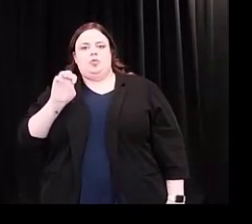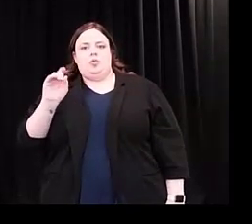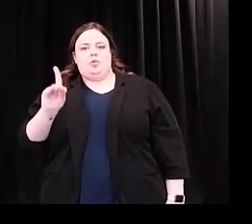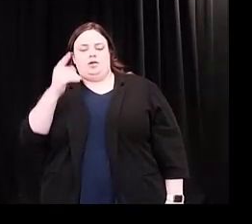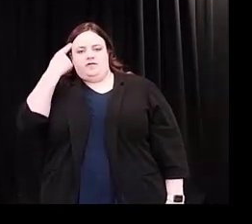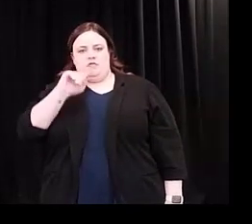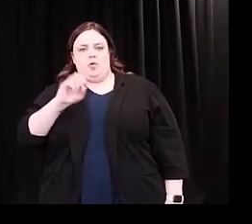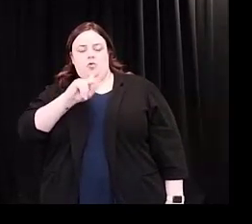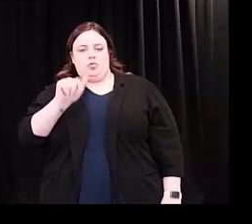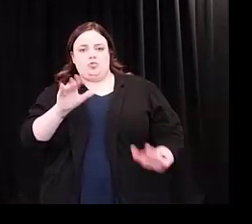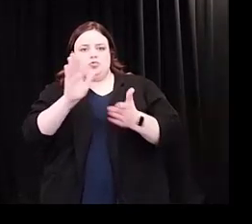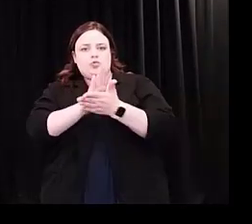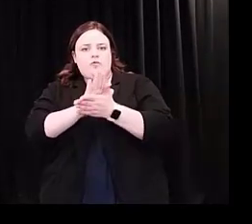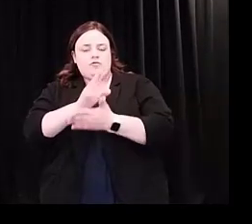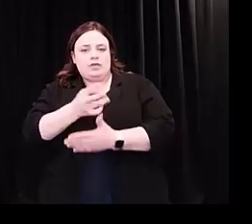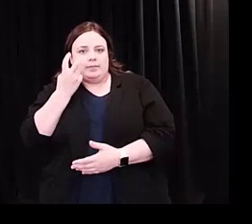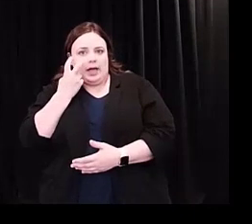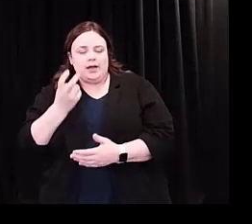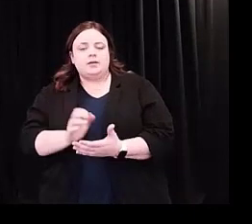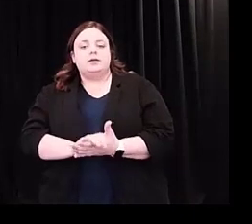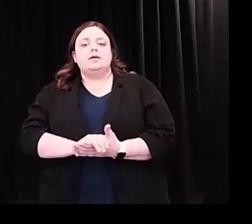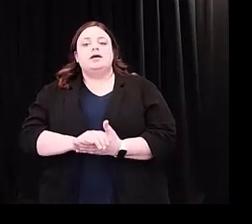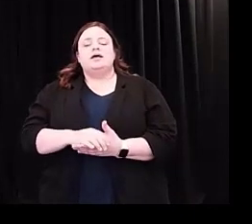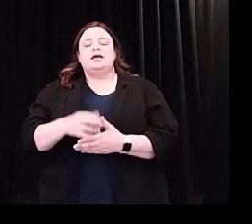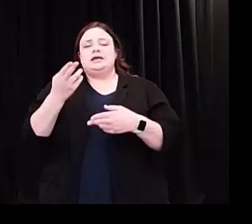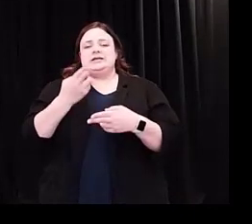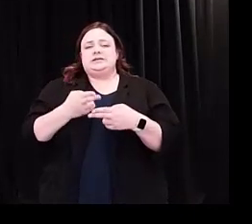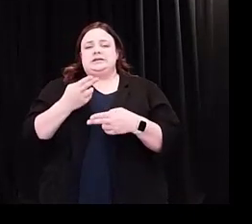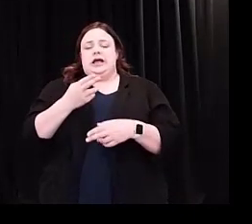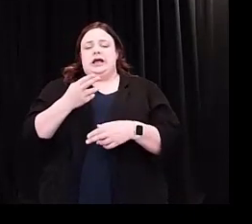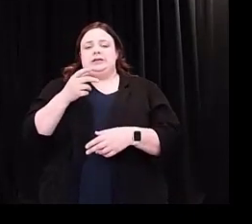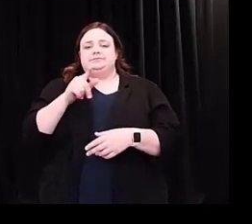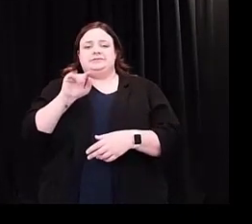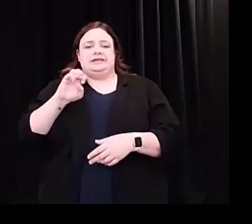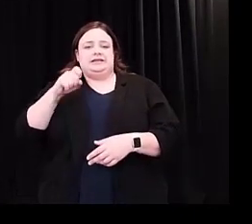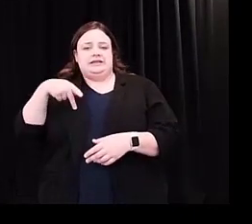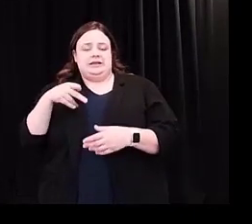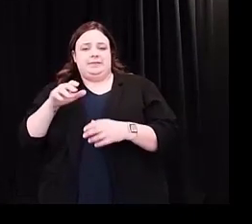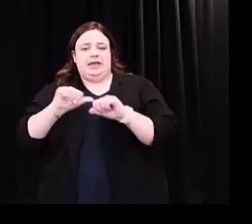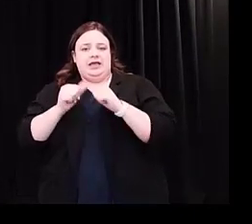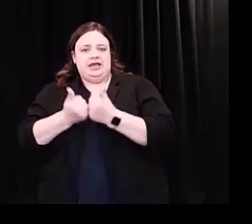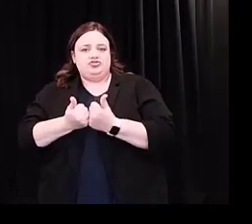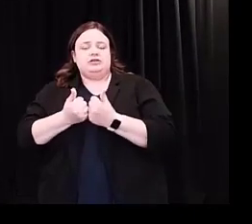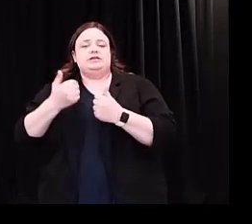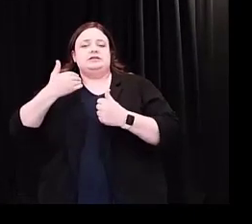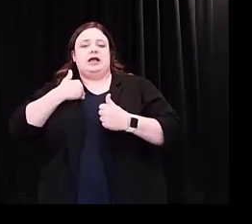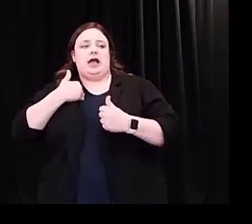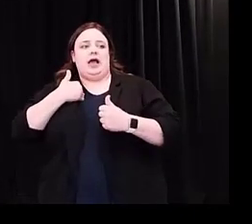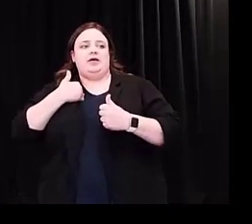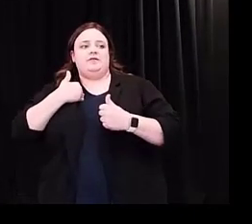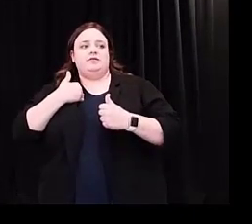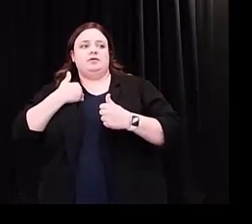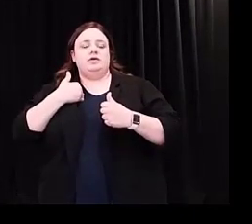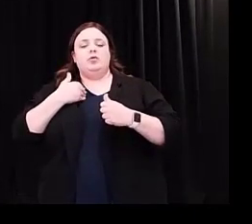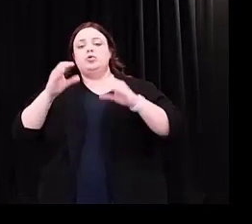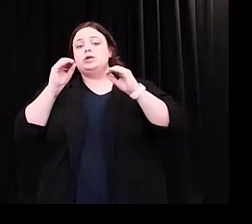quick question. Temp agencies have programs where you get